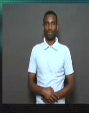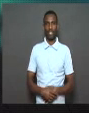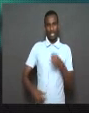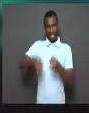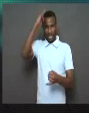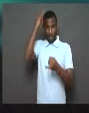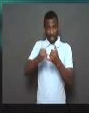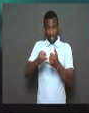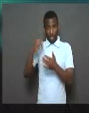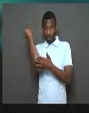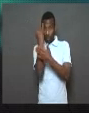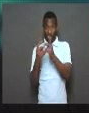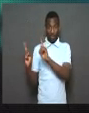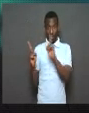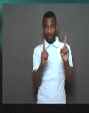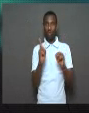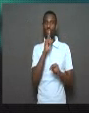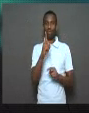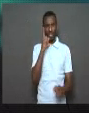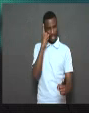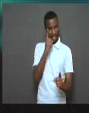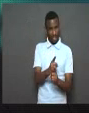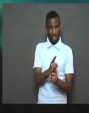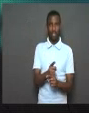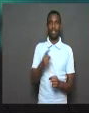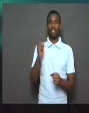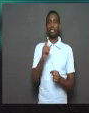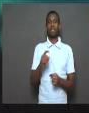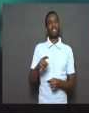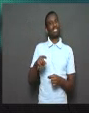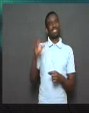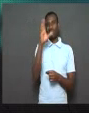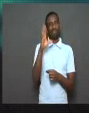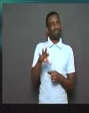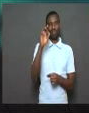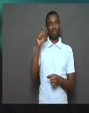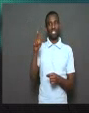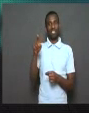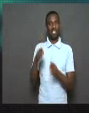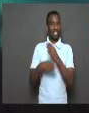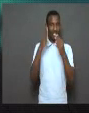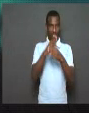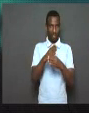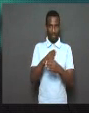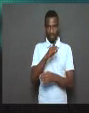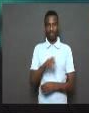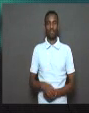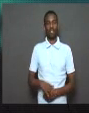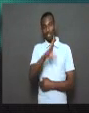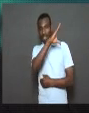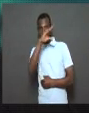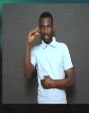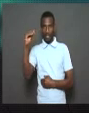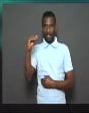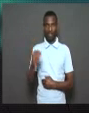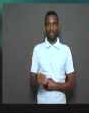The last one was actually unidentifiable at this stage